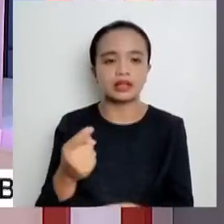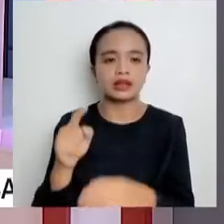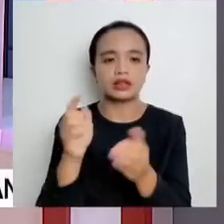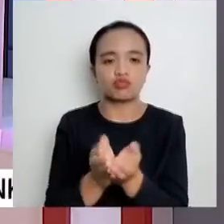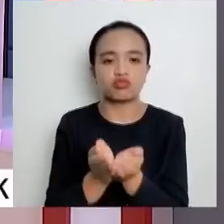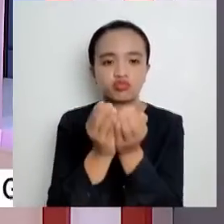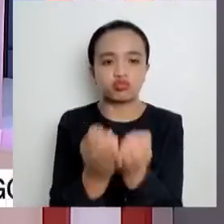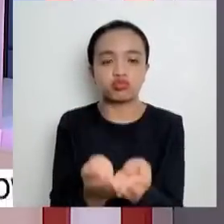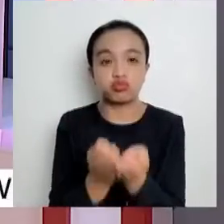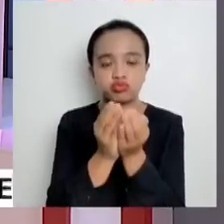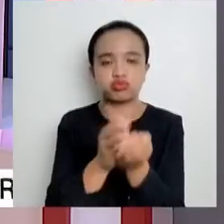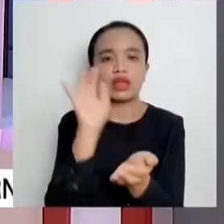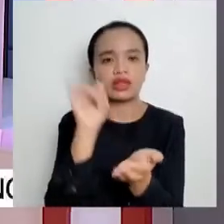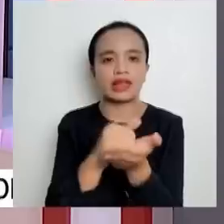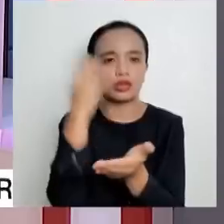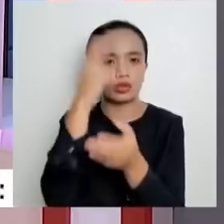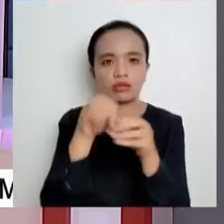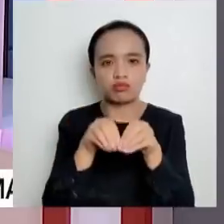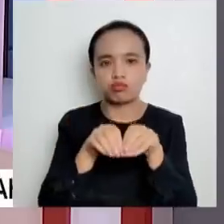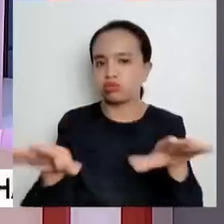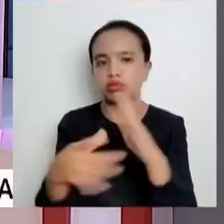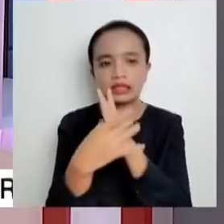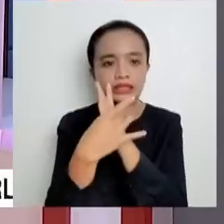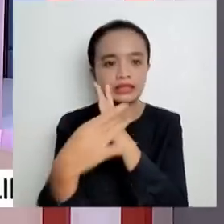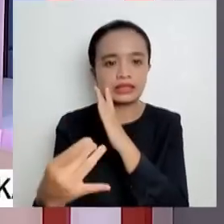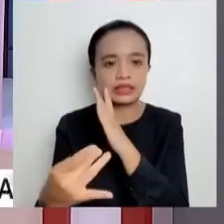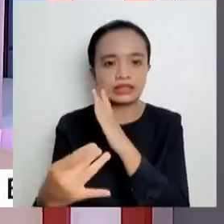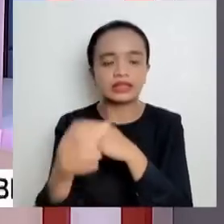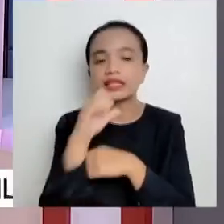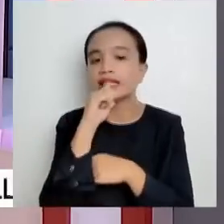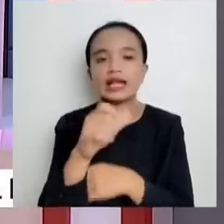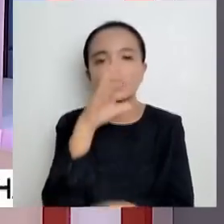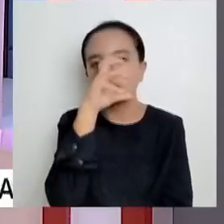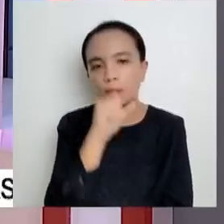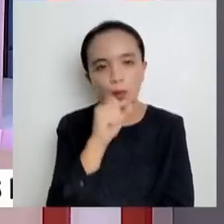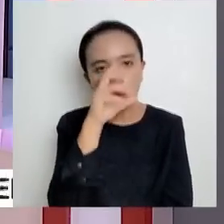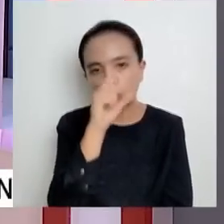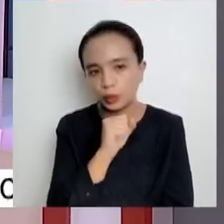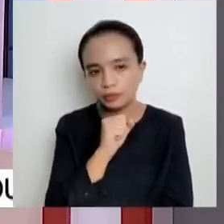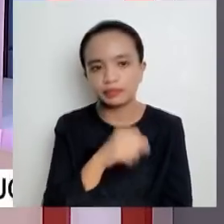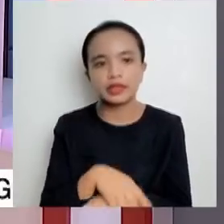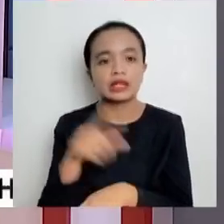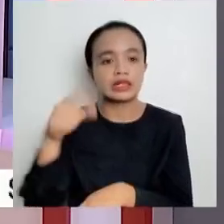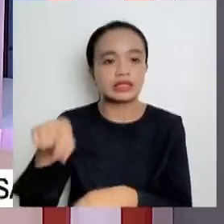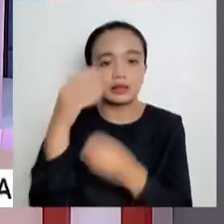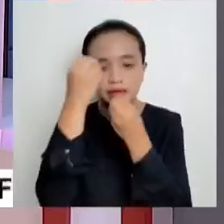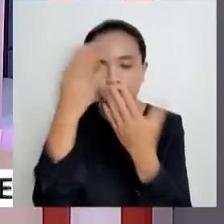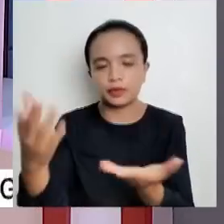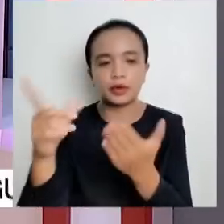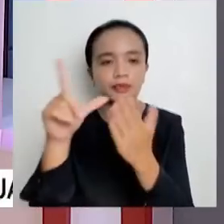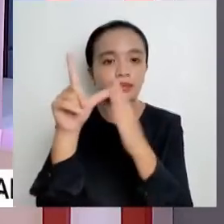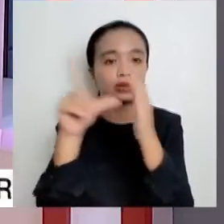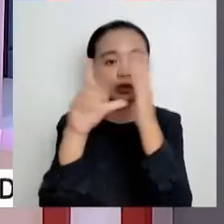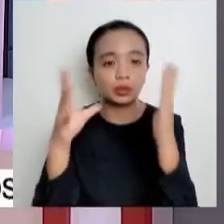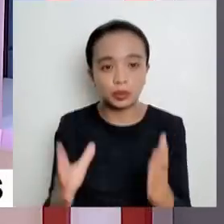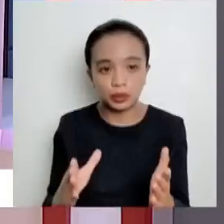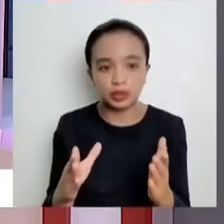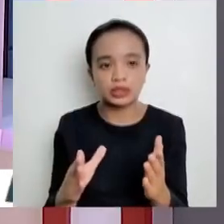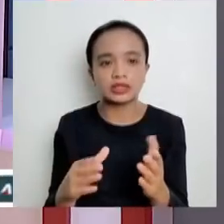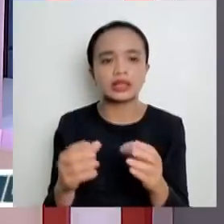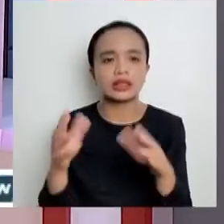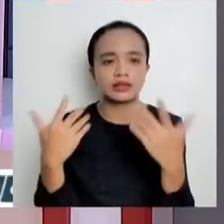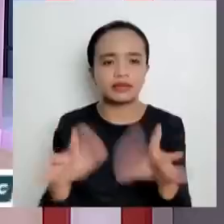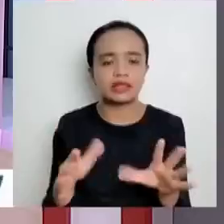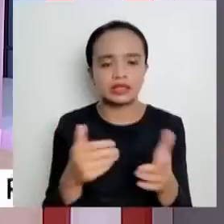a massive oil spill in the Philippines is not an old vessel. They also told lawmakers they've already given aid to the